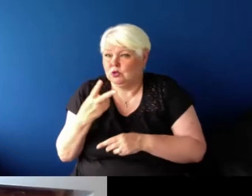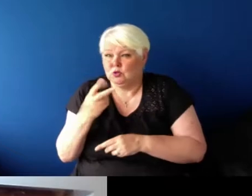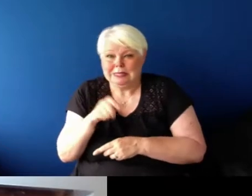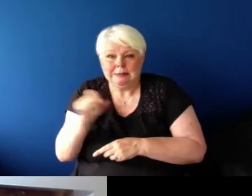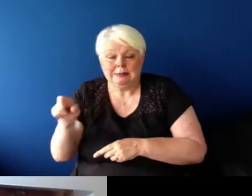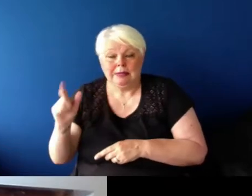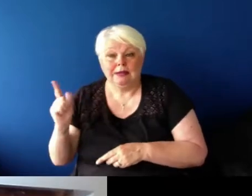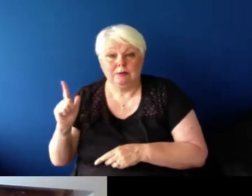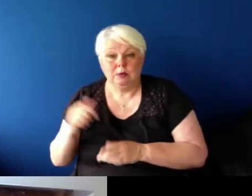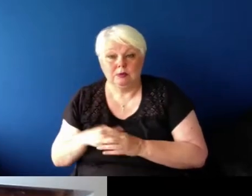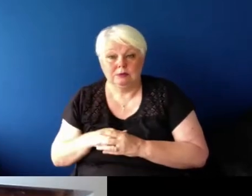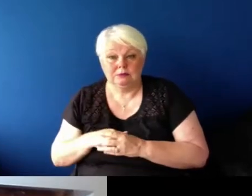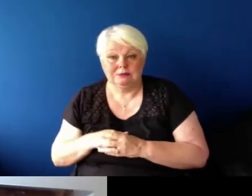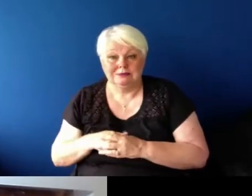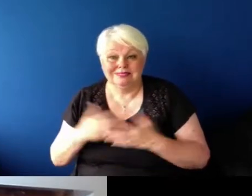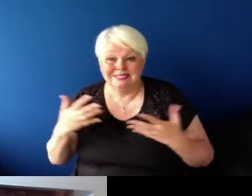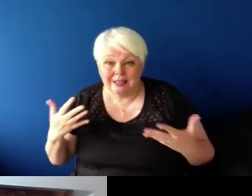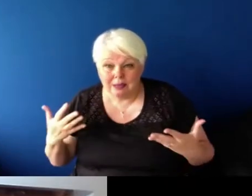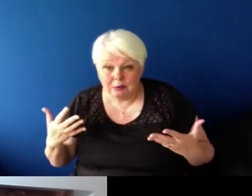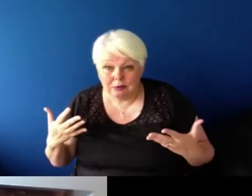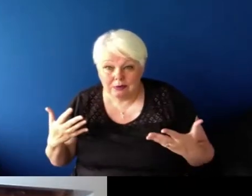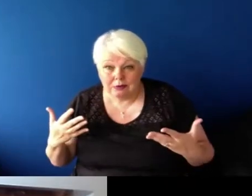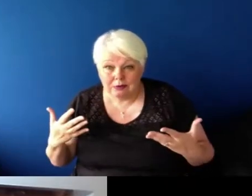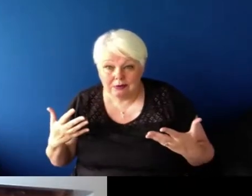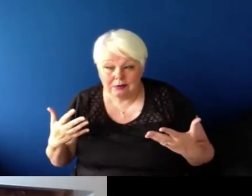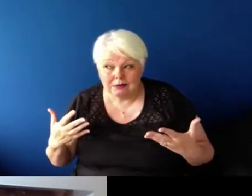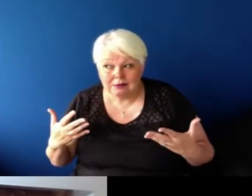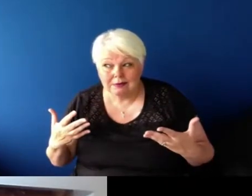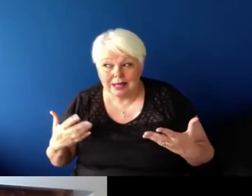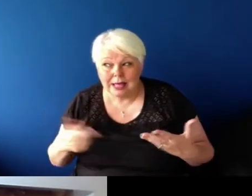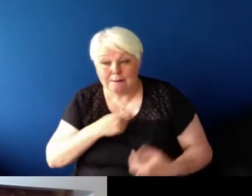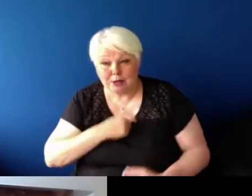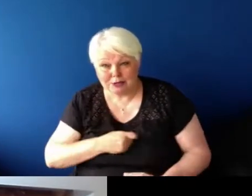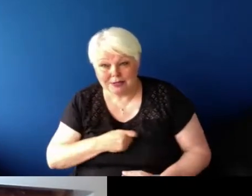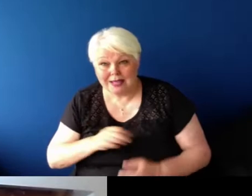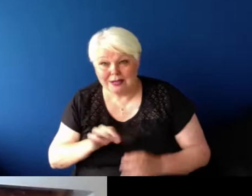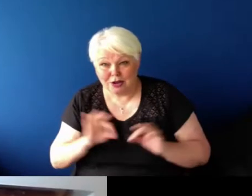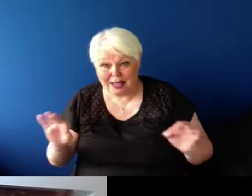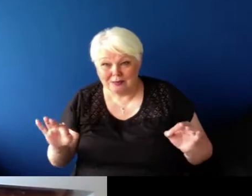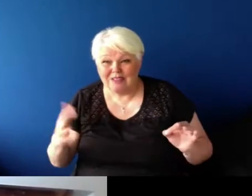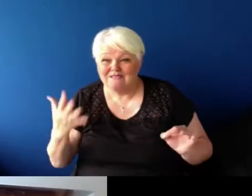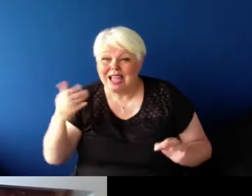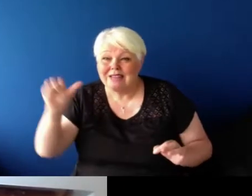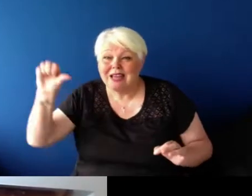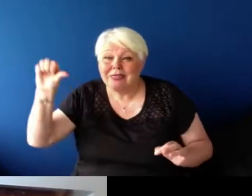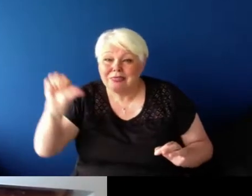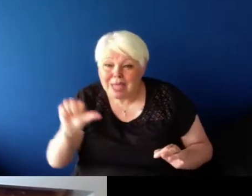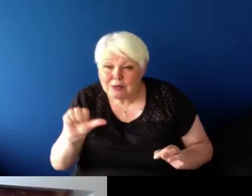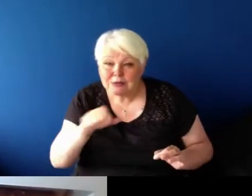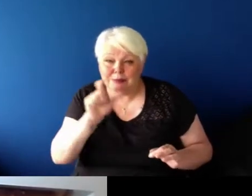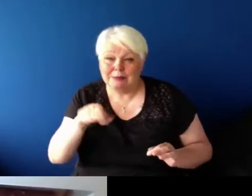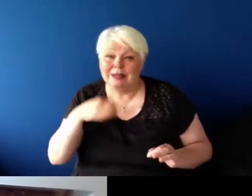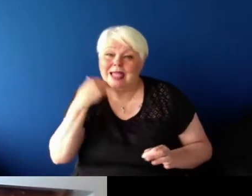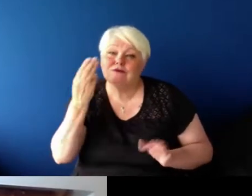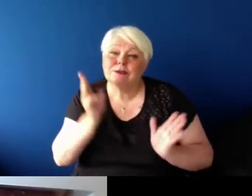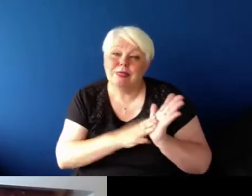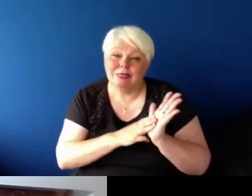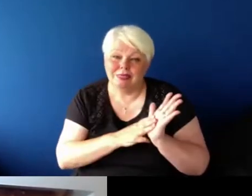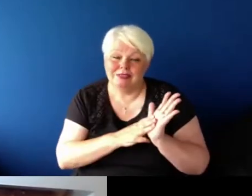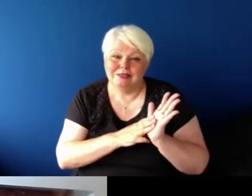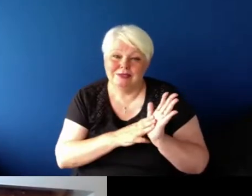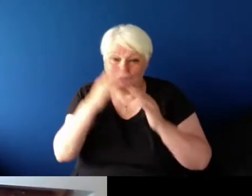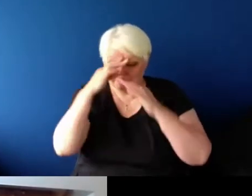Liverpool. And now, you know, in person or online, we're reaching close to 5,000 people a month. So it blows my